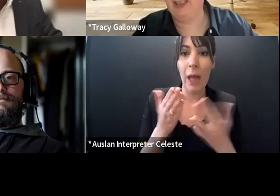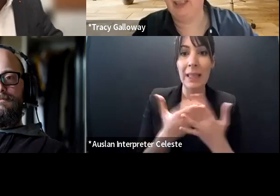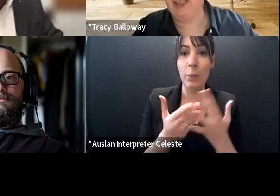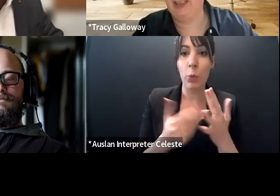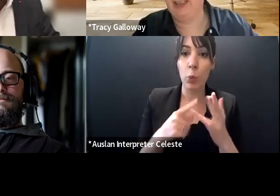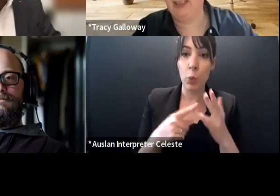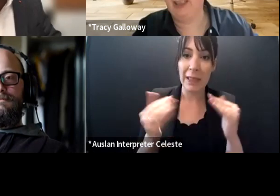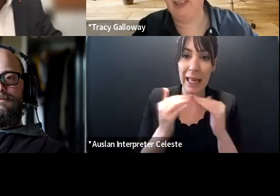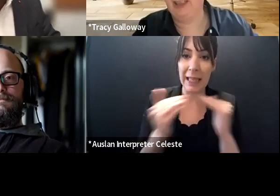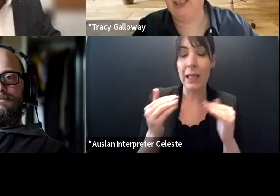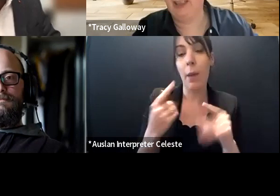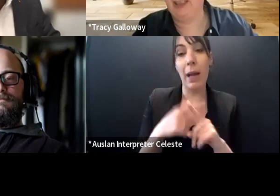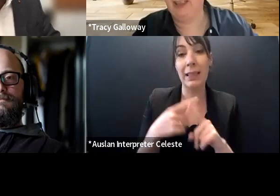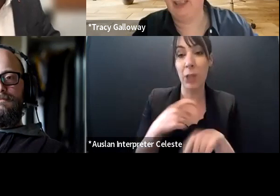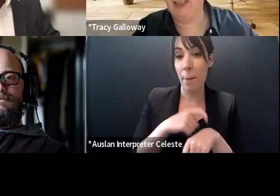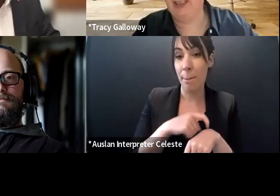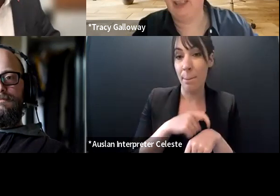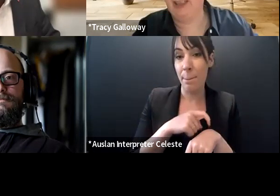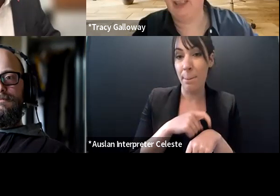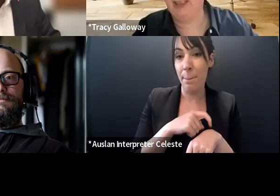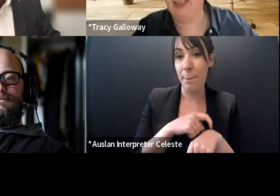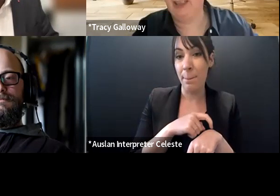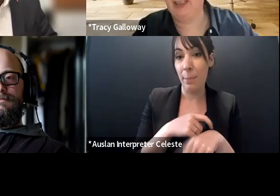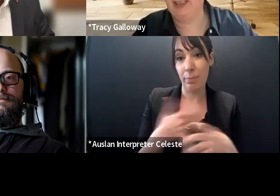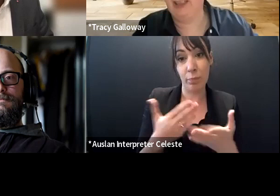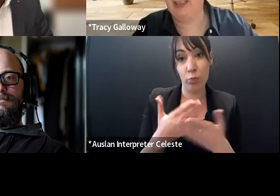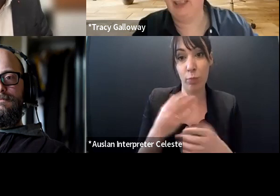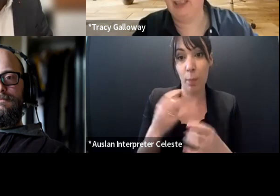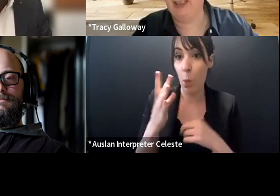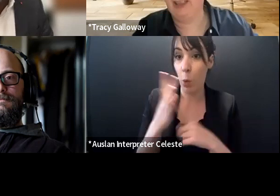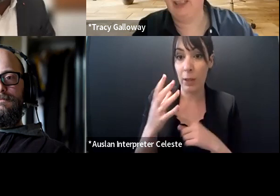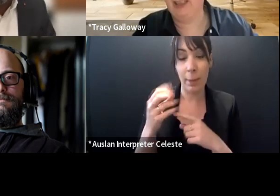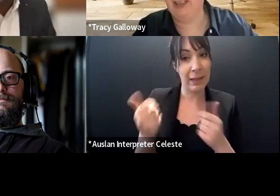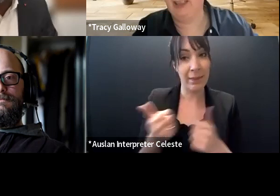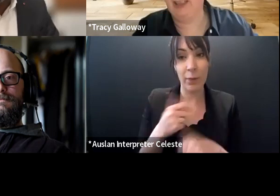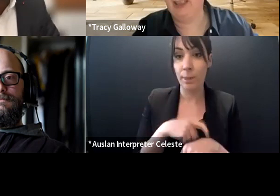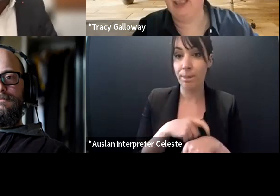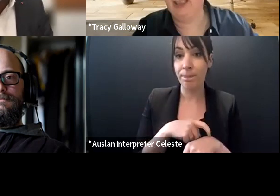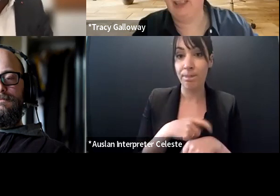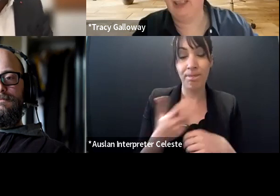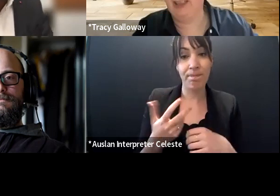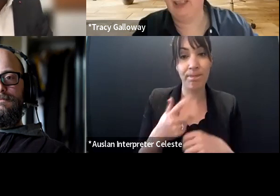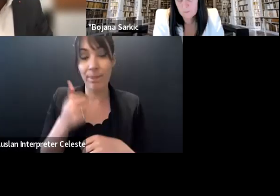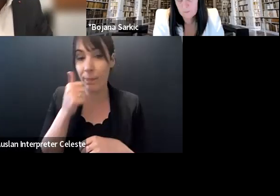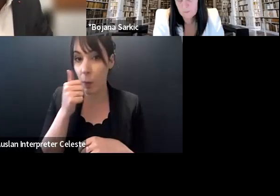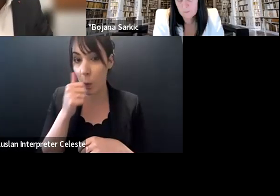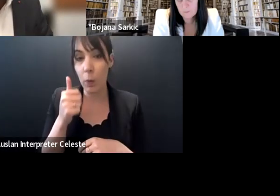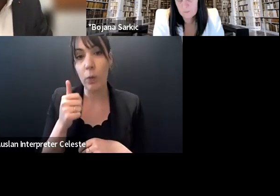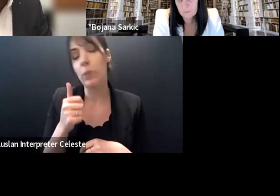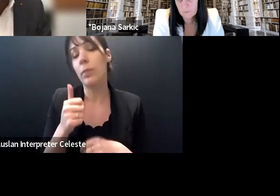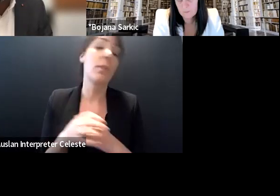I think that's one of the core aspects of this. And look, I think you're right, we're all created differently